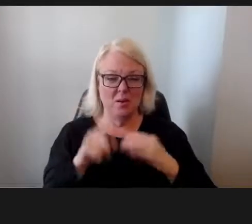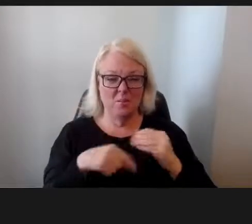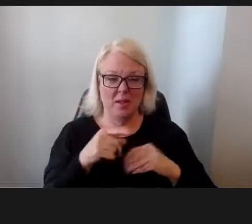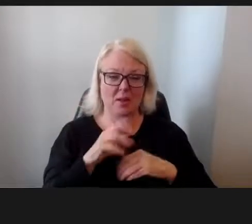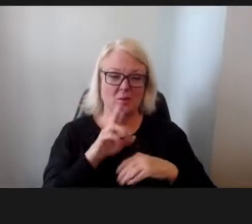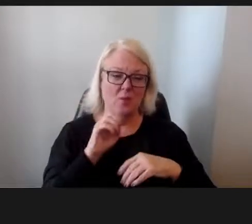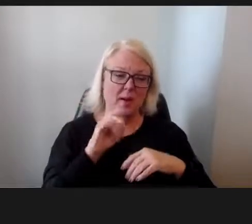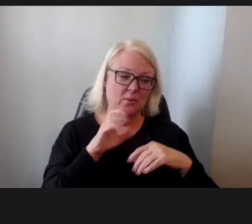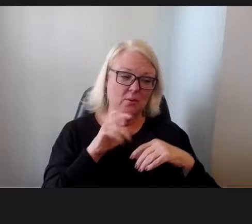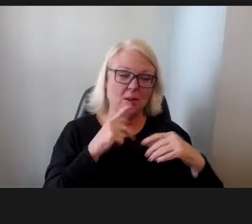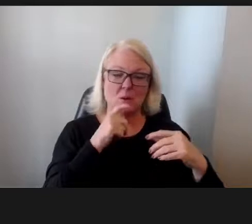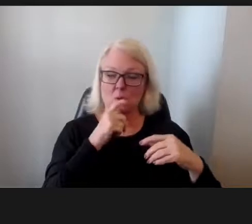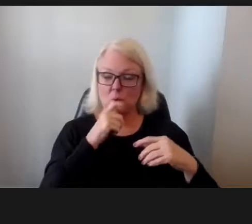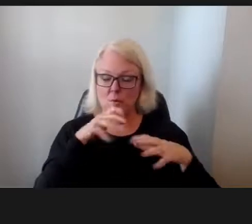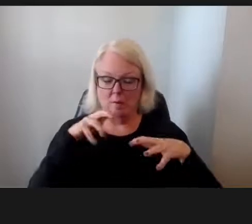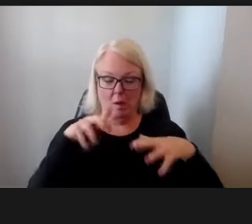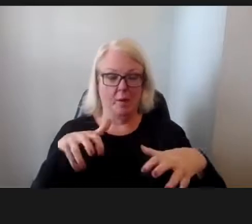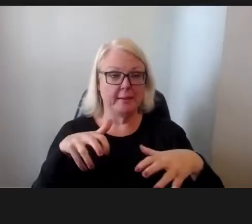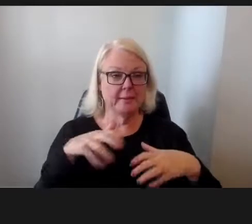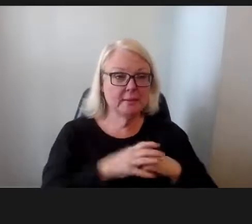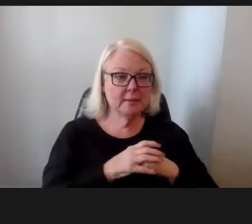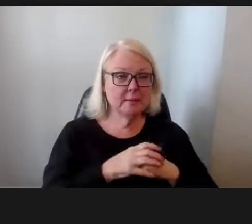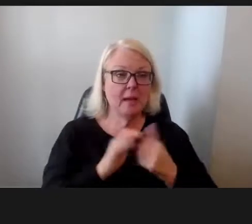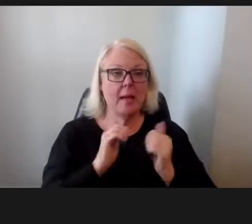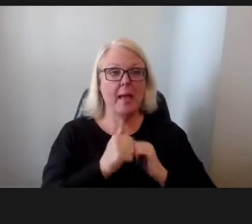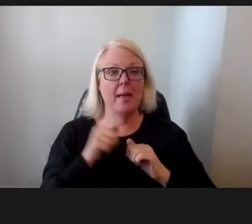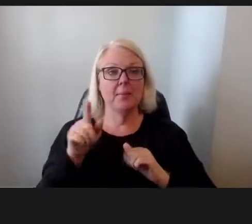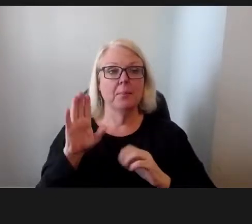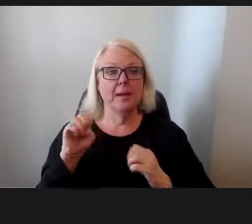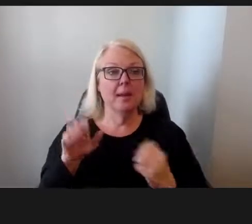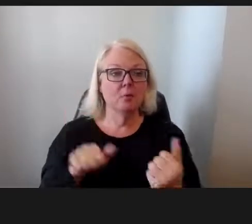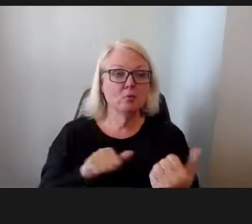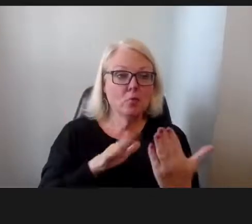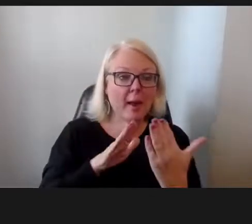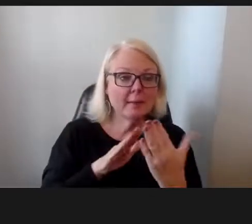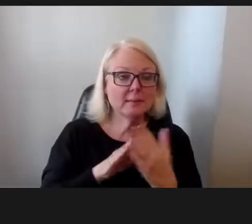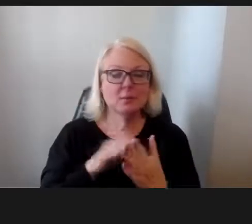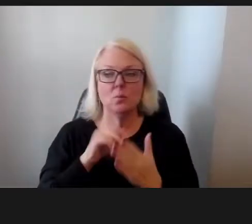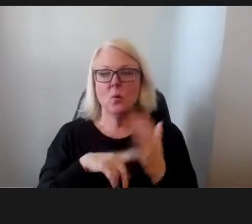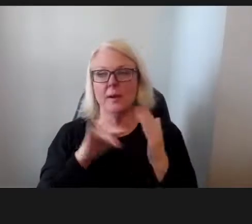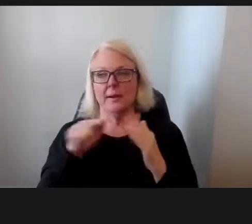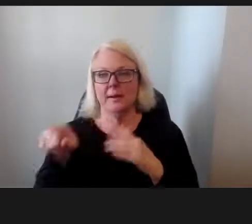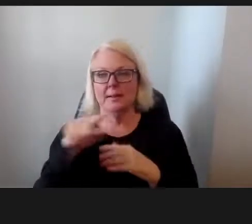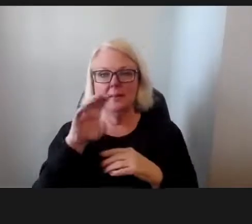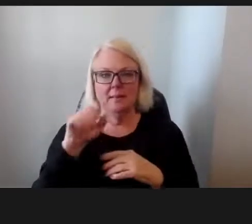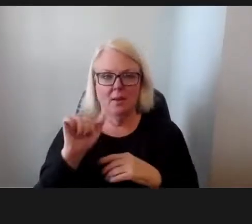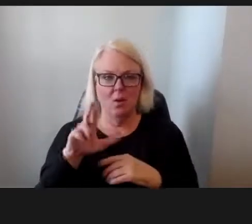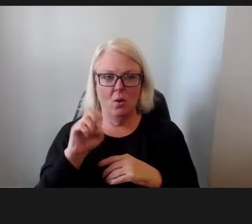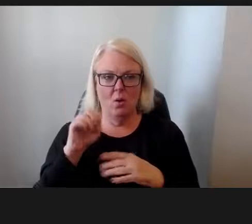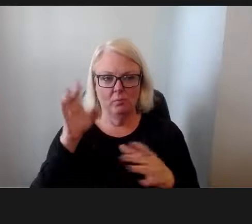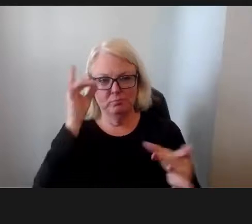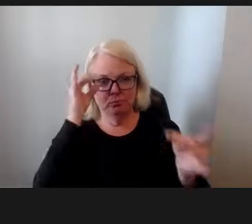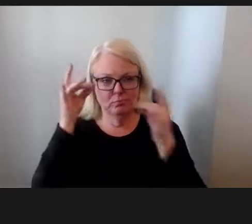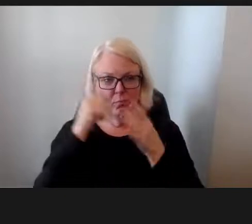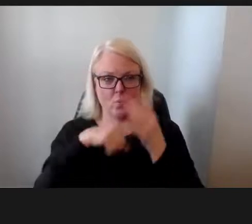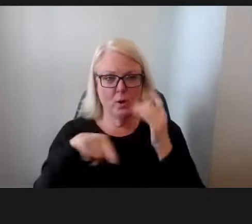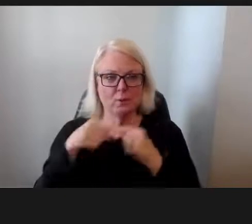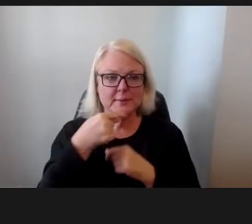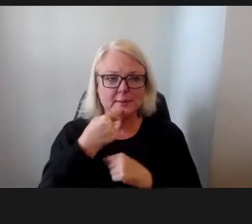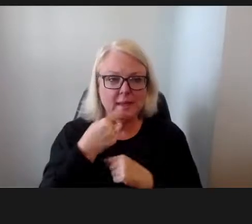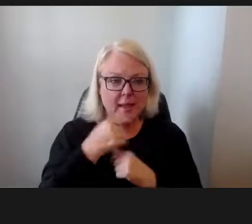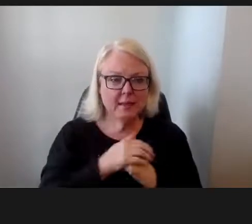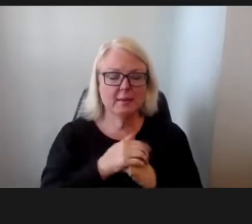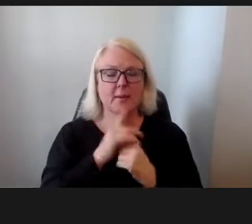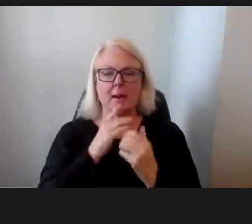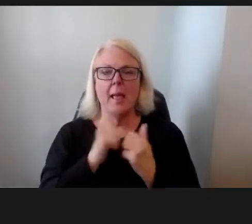rhetoric. Who's the audience? How are they being addressed? What is it that they are taking up from what you say? And especially,